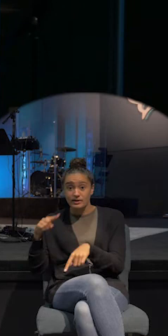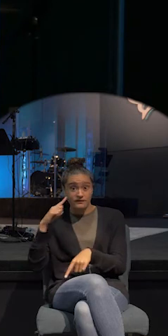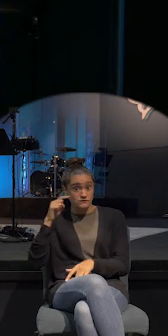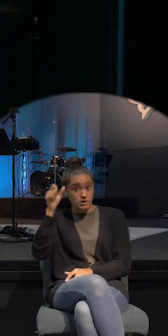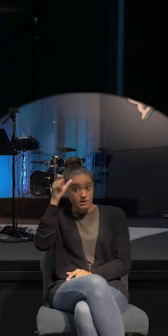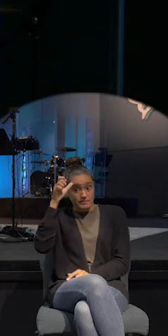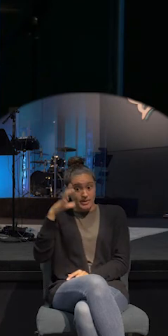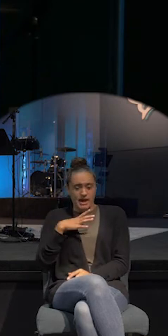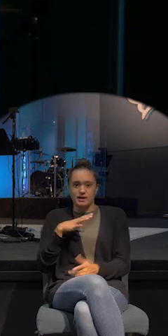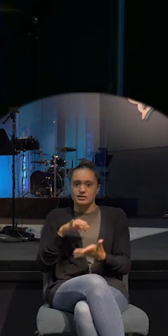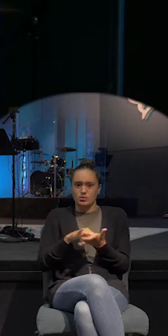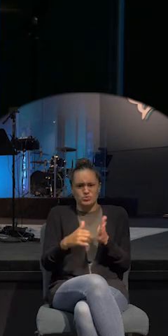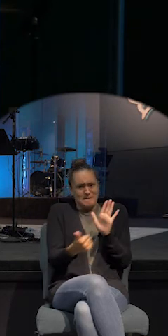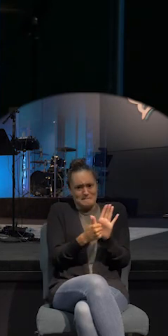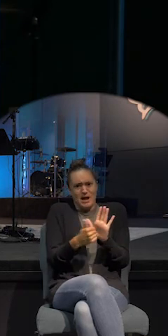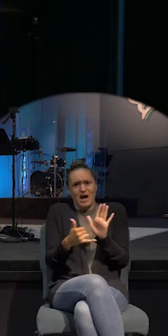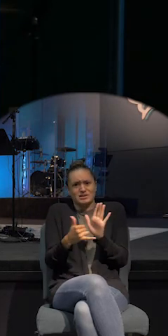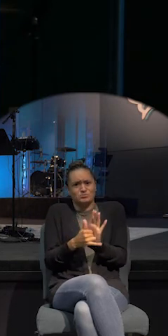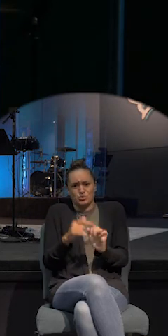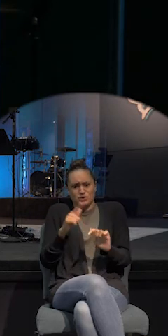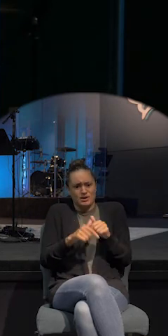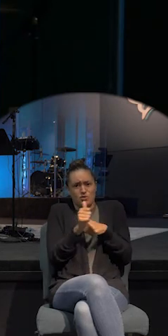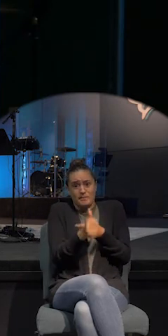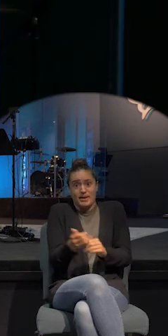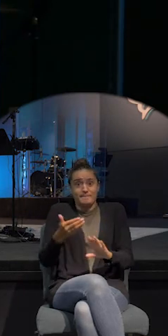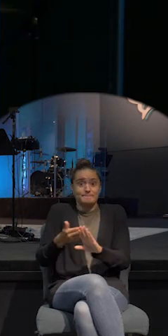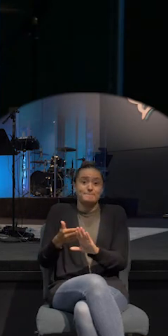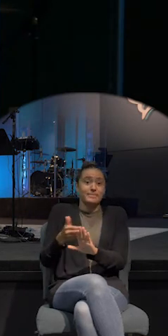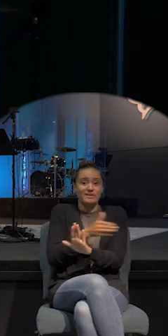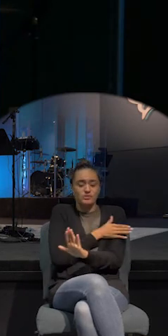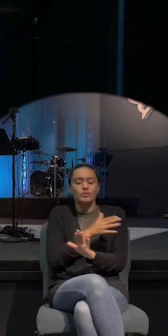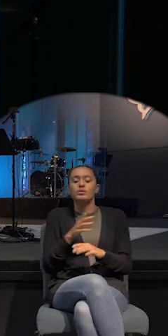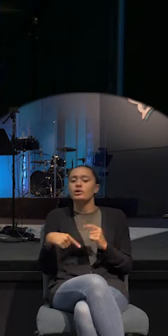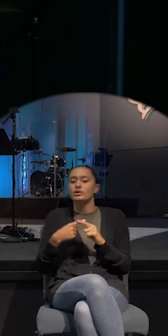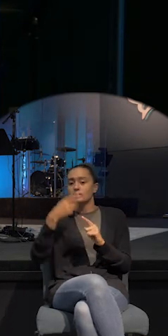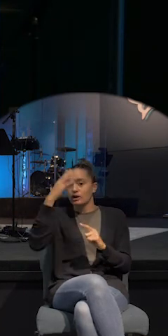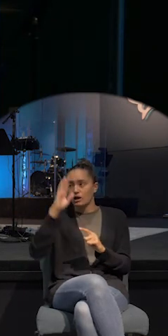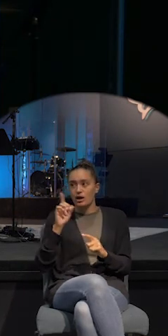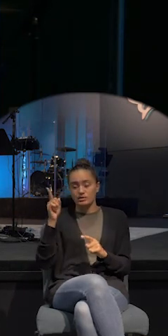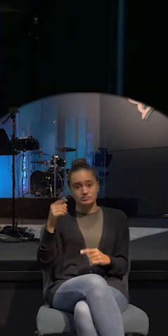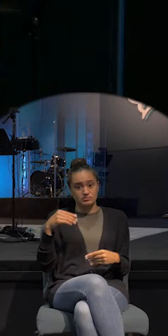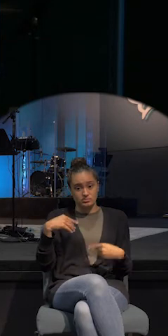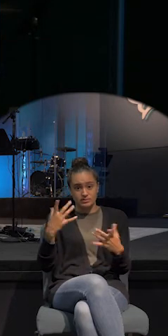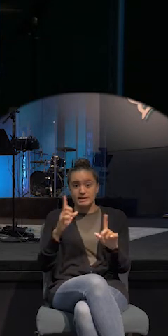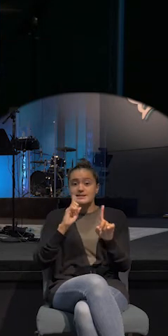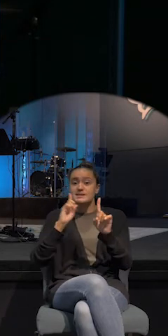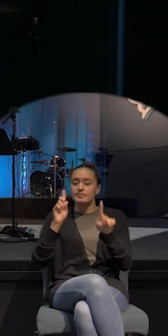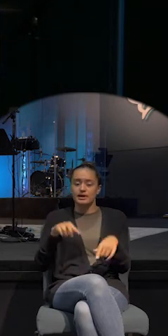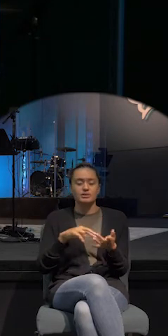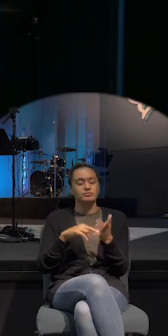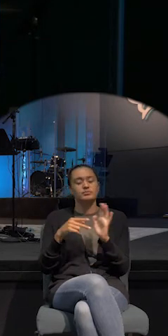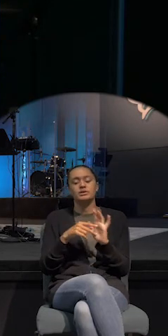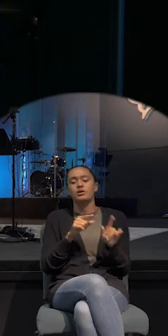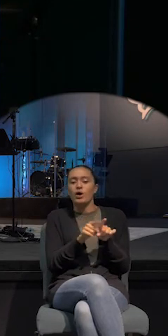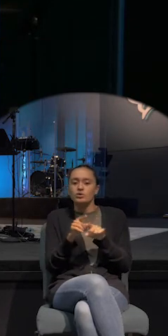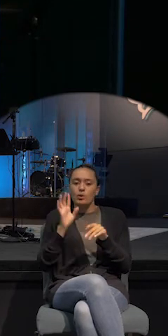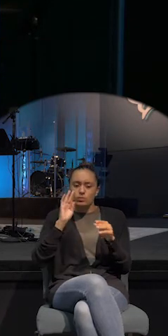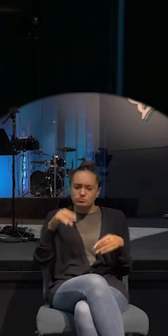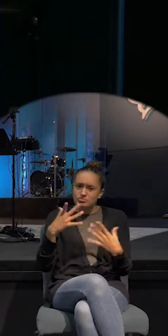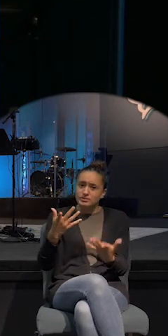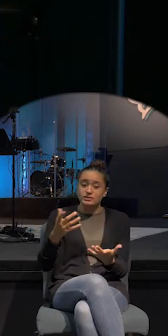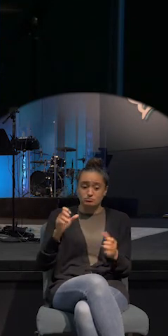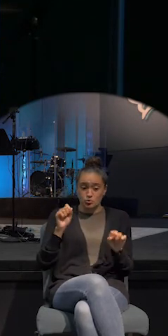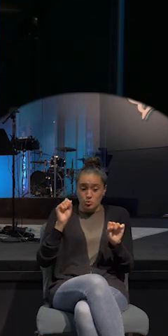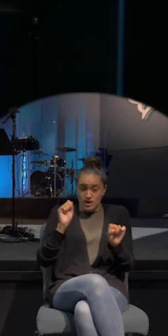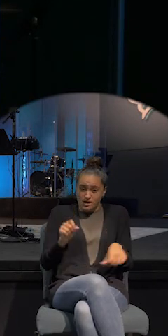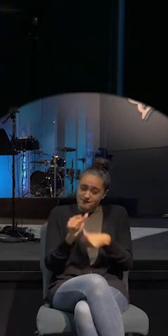man was impossible to obey. When God gives a command, he also supplies the ability to